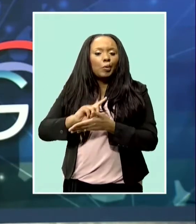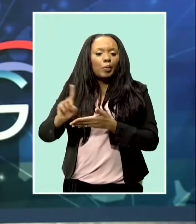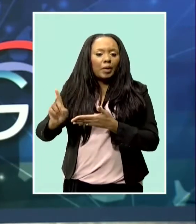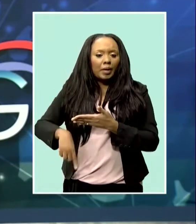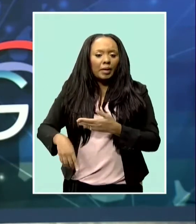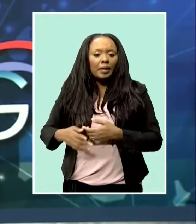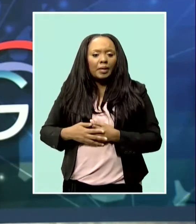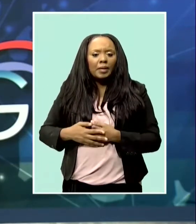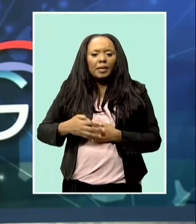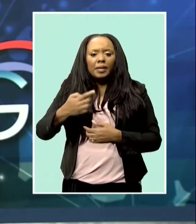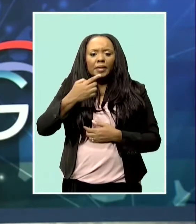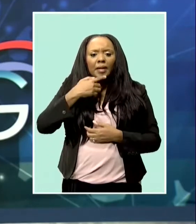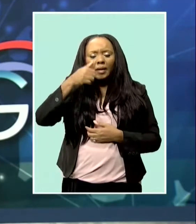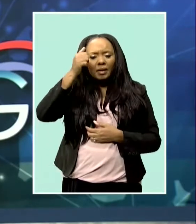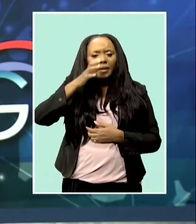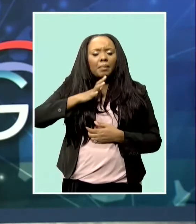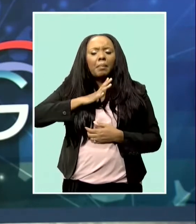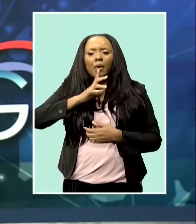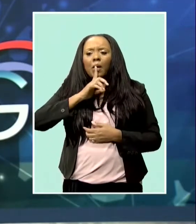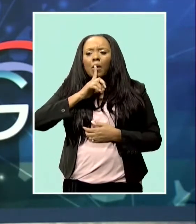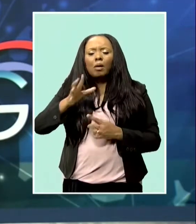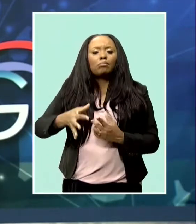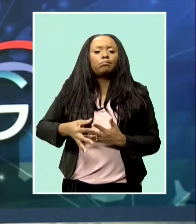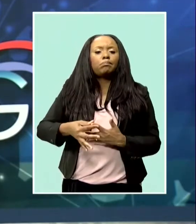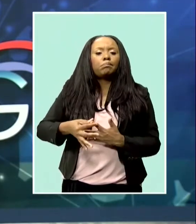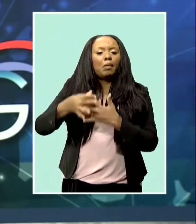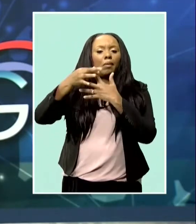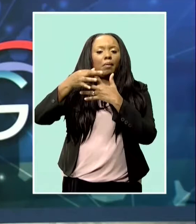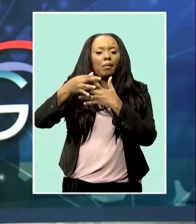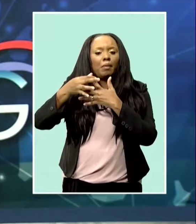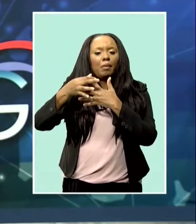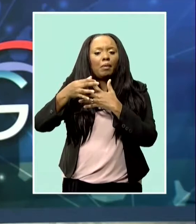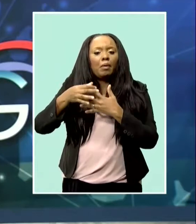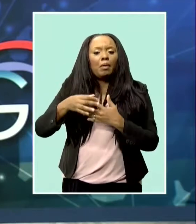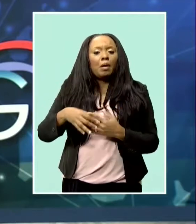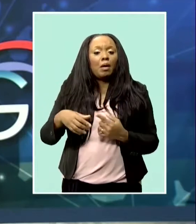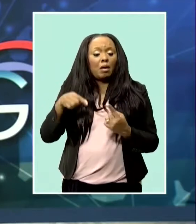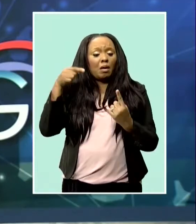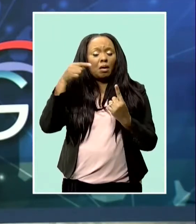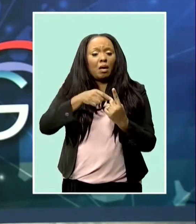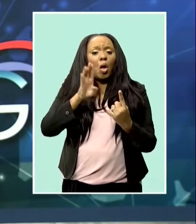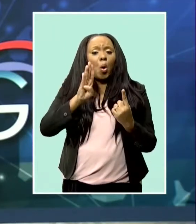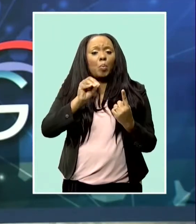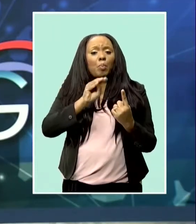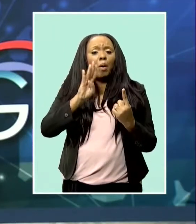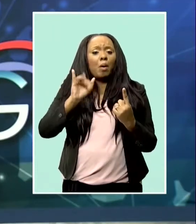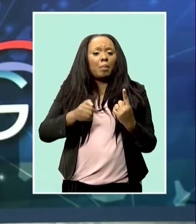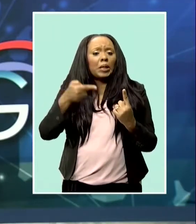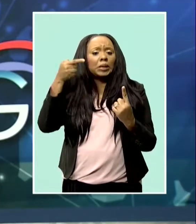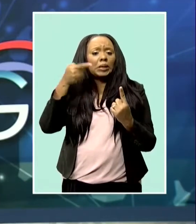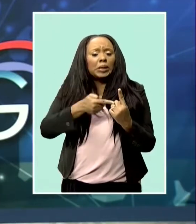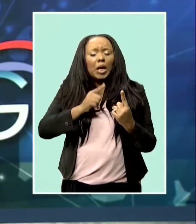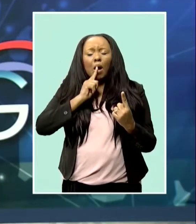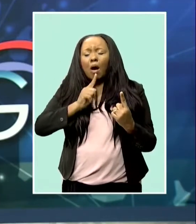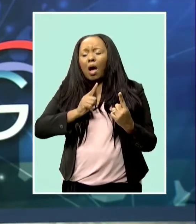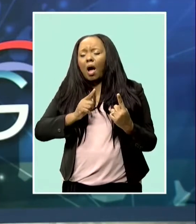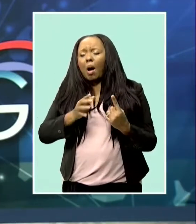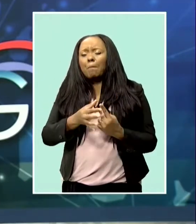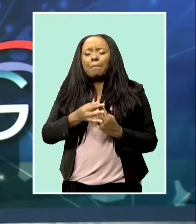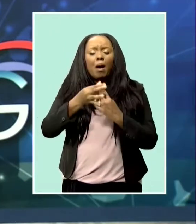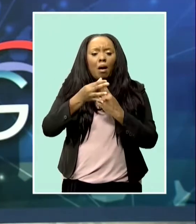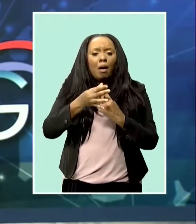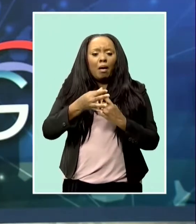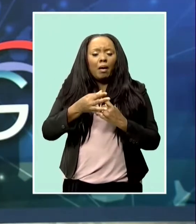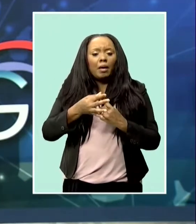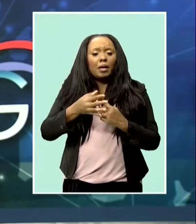man apart. Ms. Motley says in any grouping, Bobby stood out, not by accident or chance, but by design. The Prime Minister